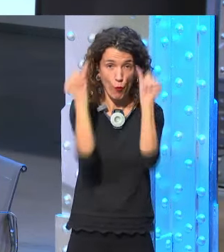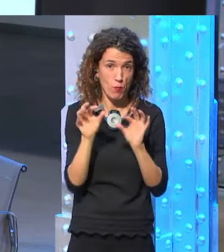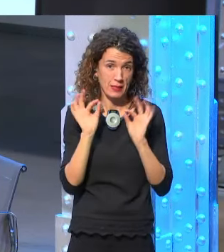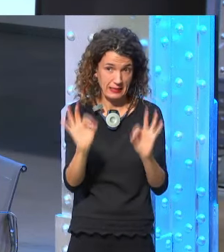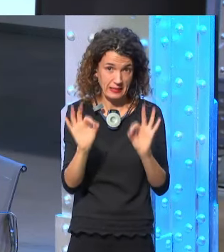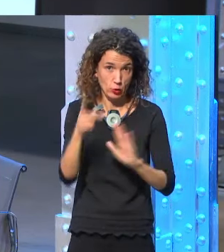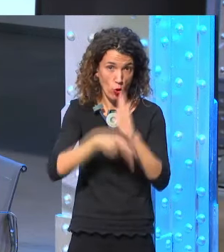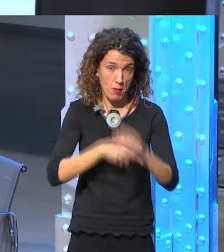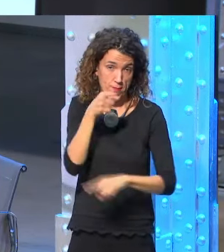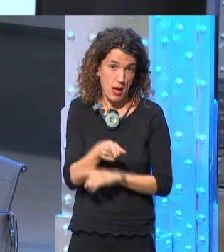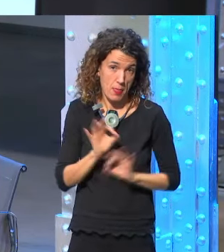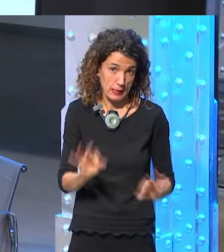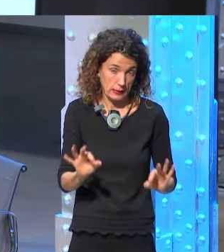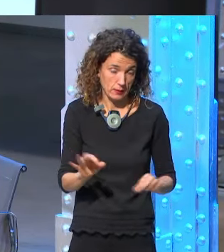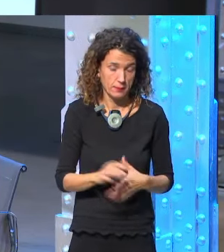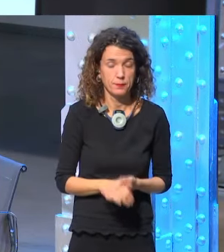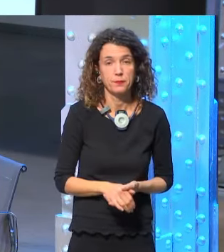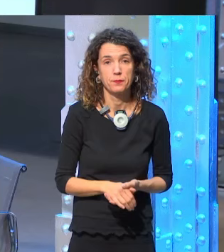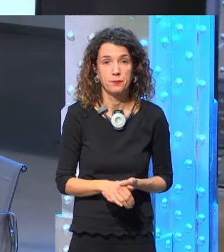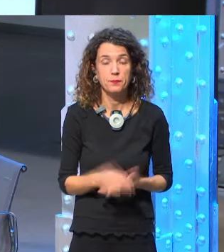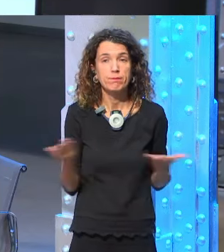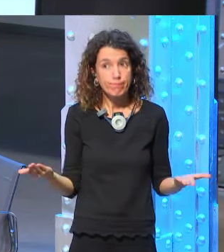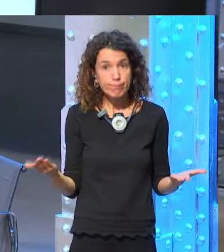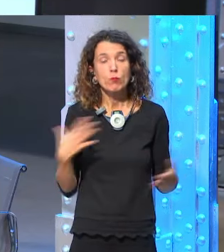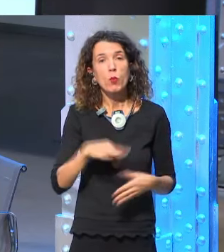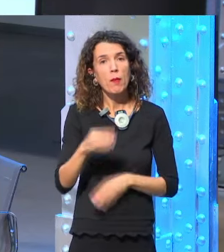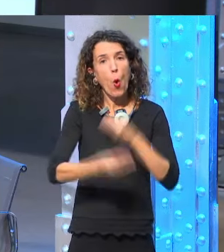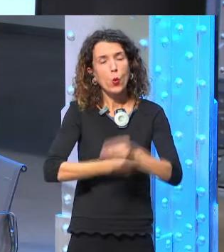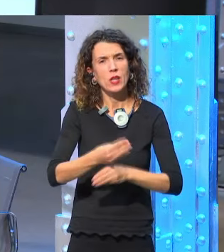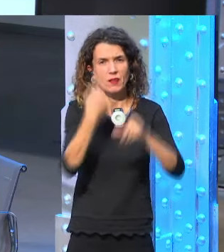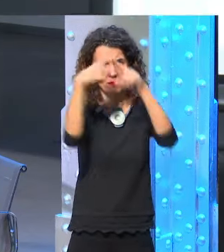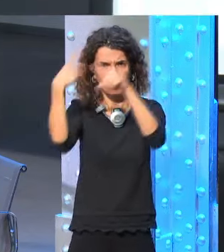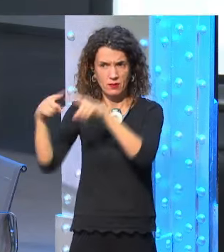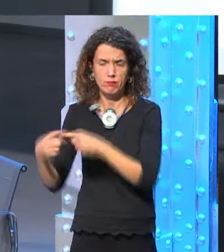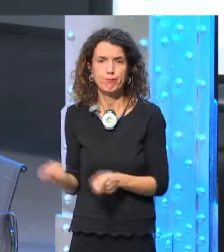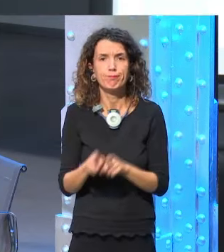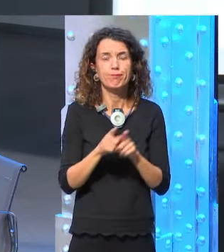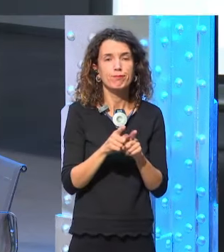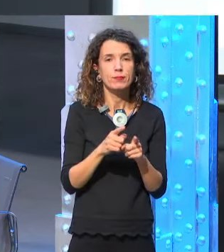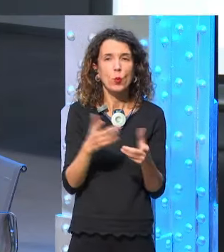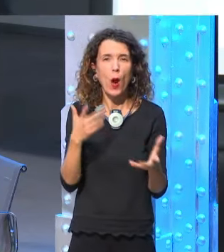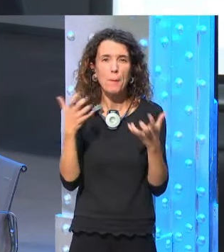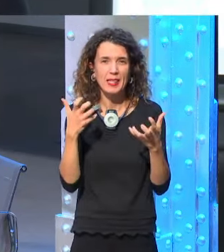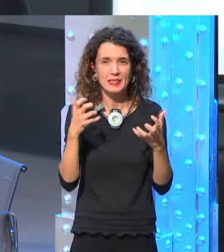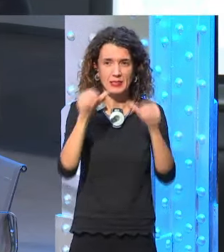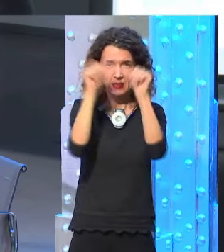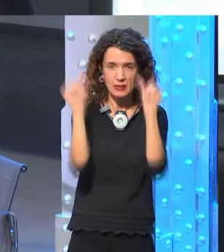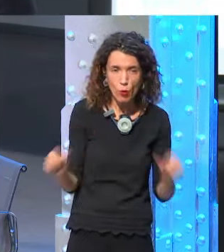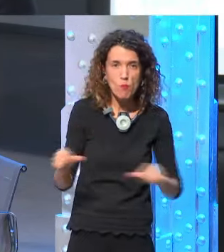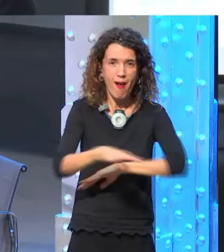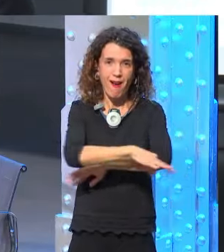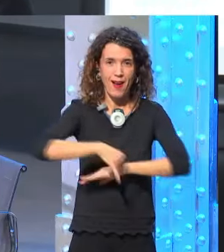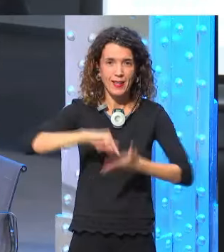of use, let's say, different expressions of architecture to also deal in a creative way with certain building